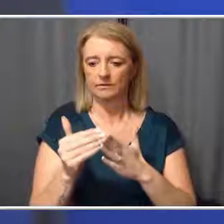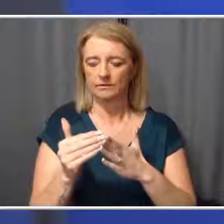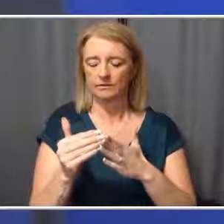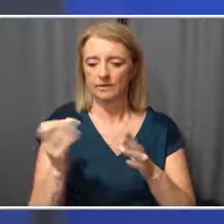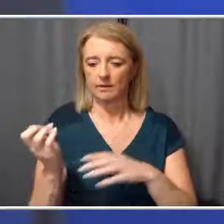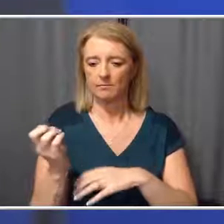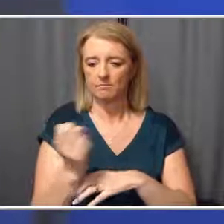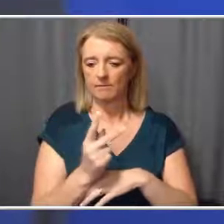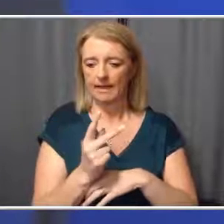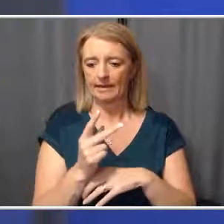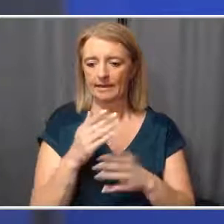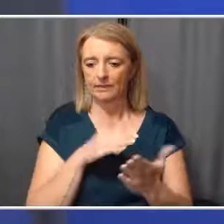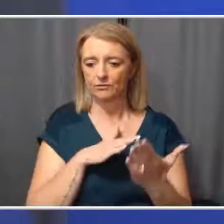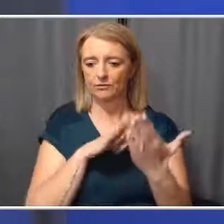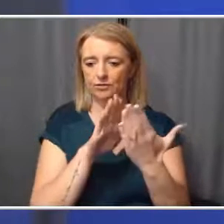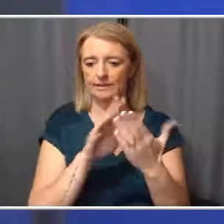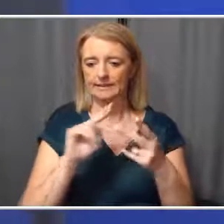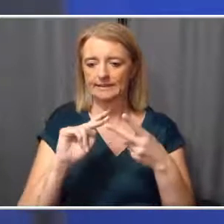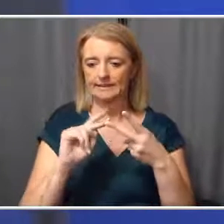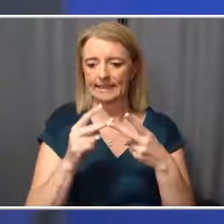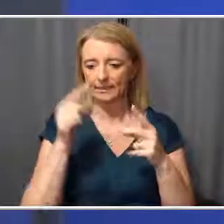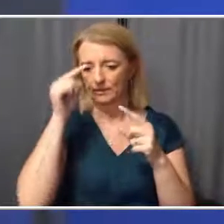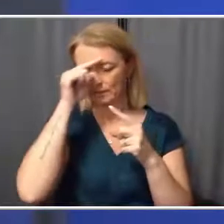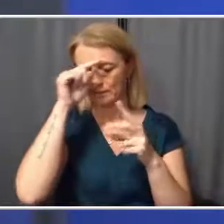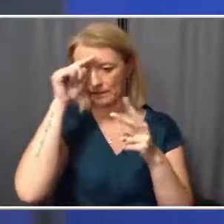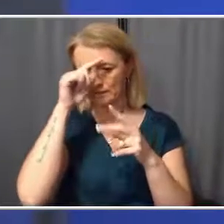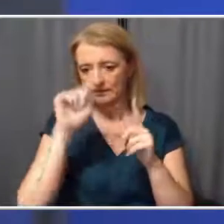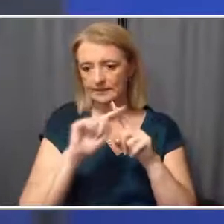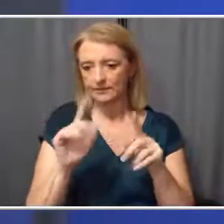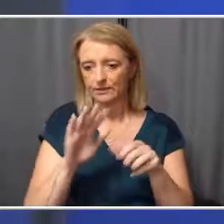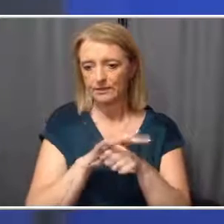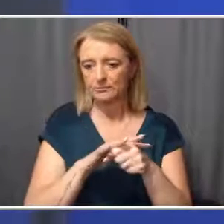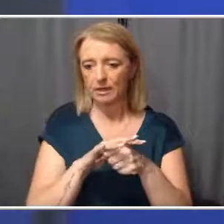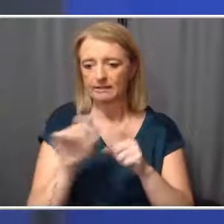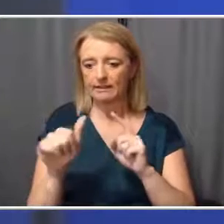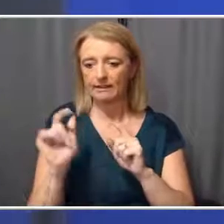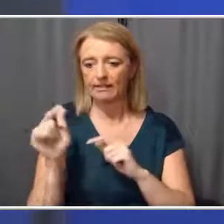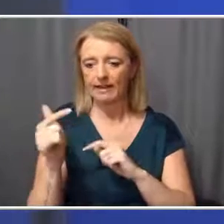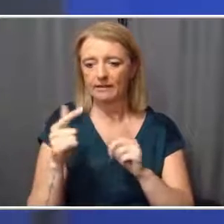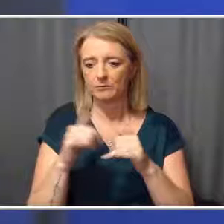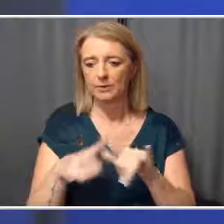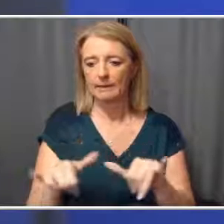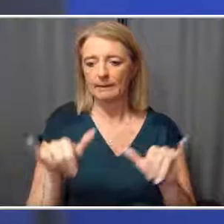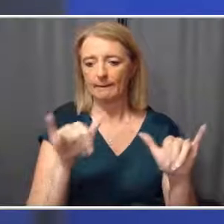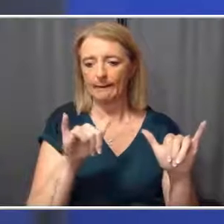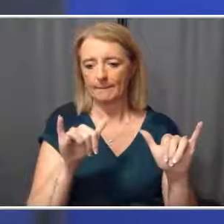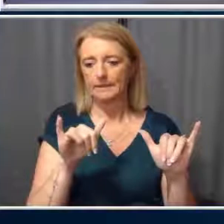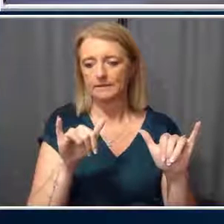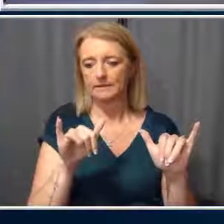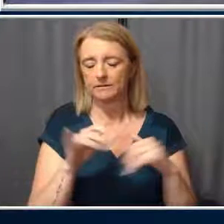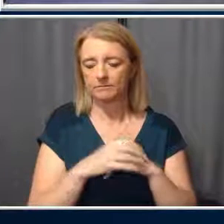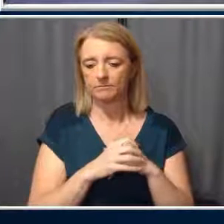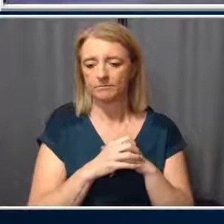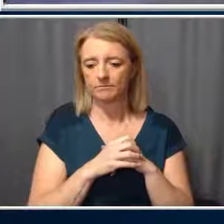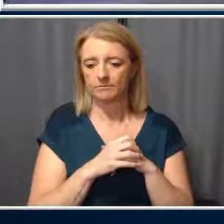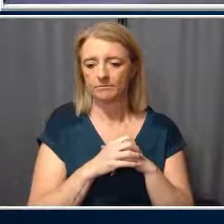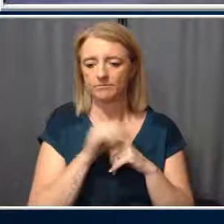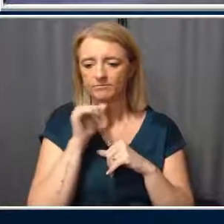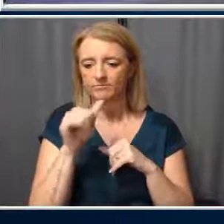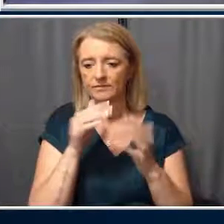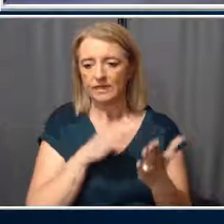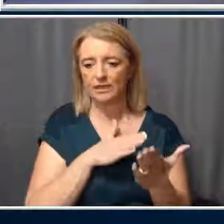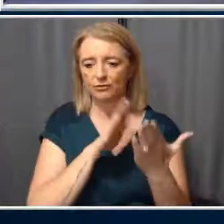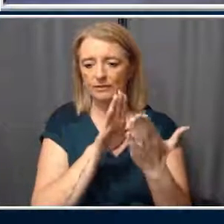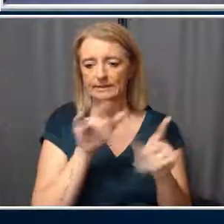on overnight, so I would be impacted around 3 or 4 a.m., and so that would wake me up. If I went to bed